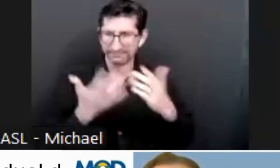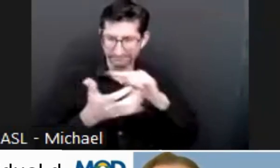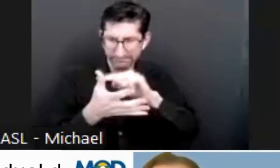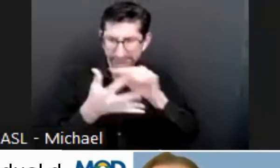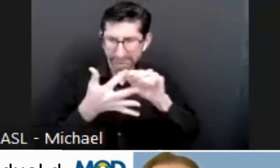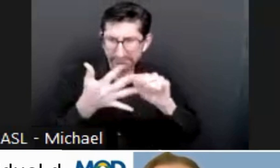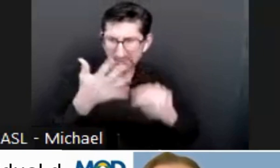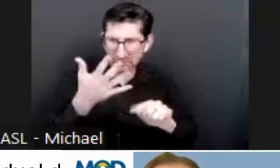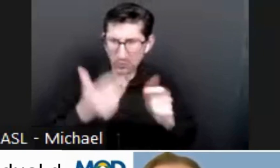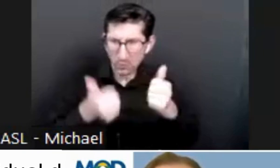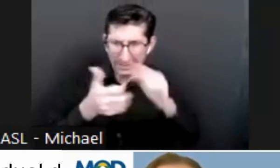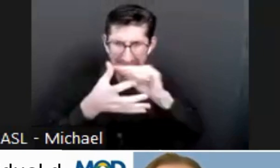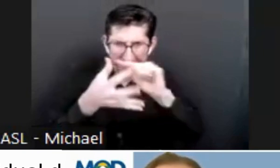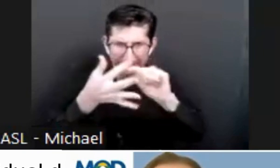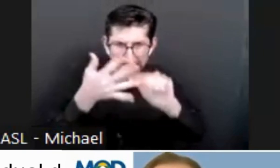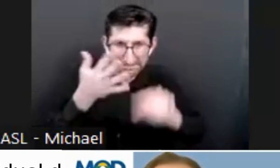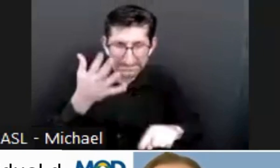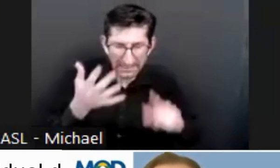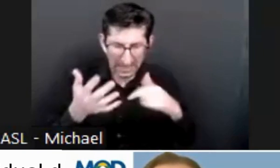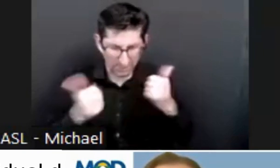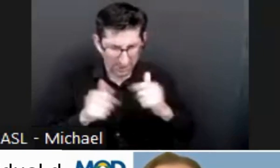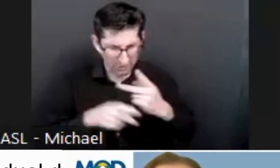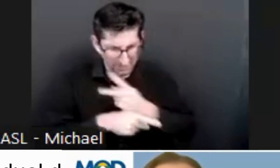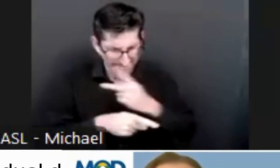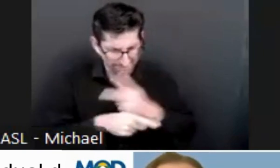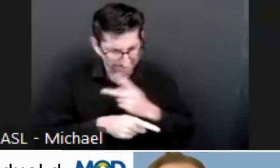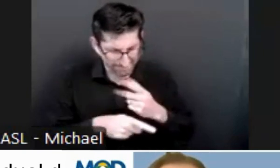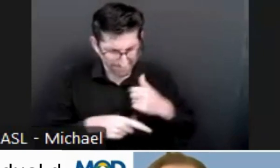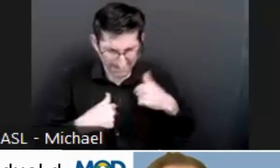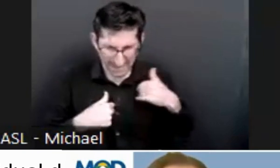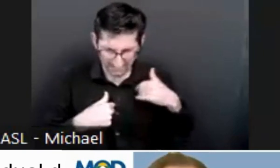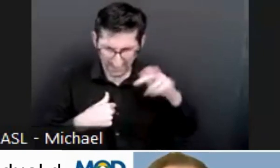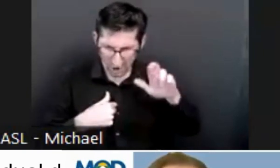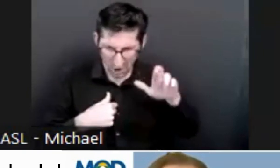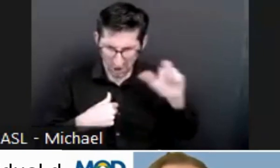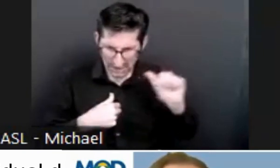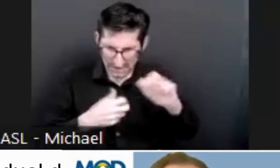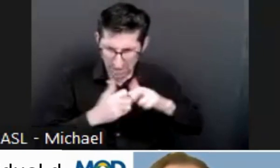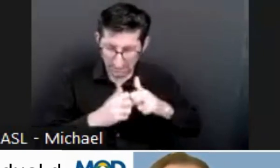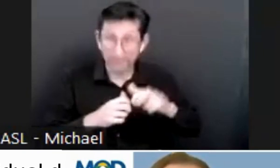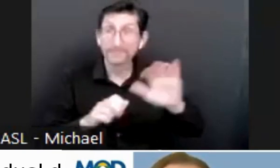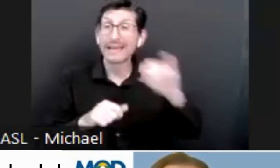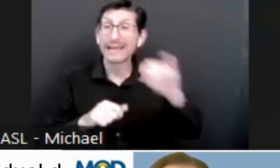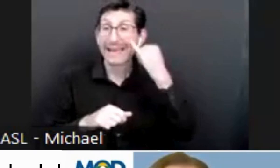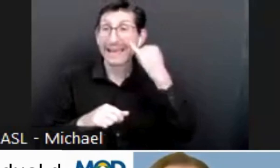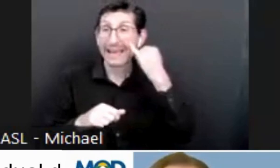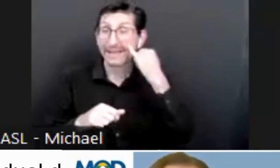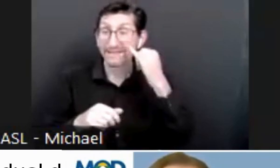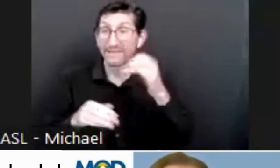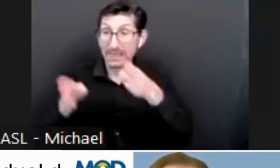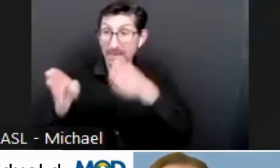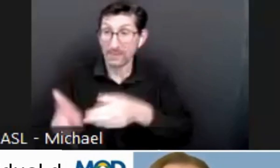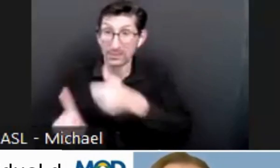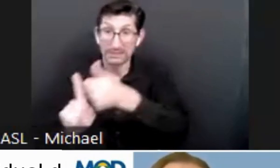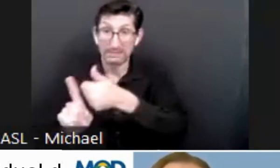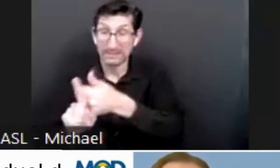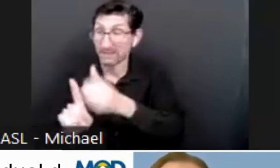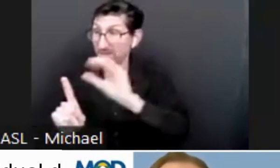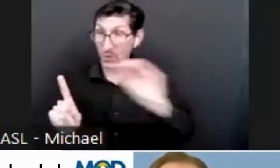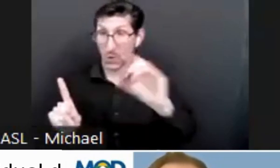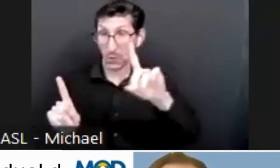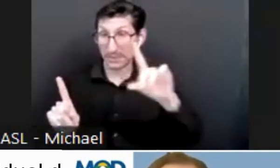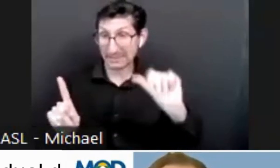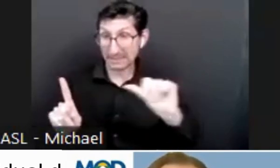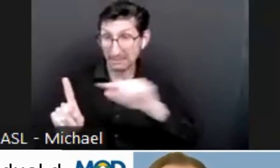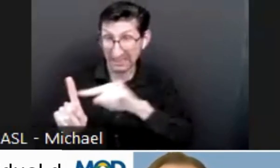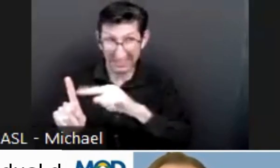help you pin down if something is an accommodation issue is, would this be an issue even if the individual didn't have a disability? If the